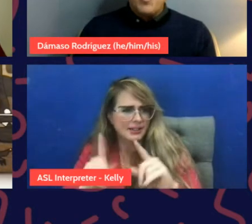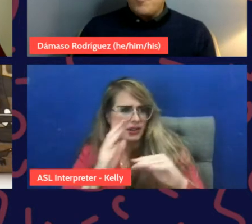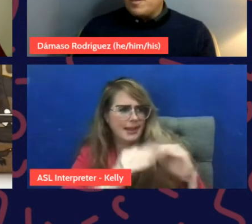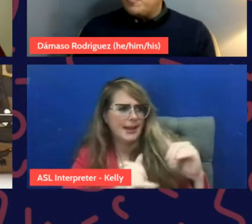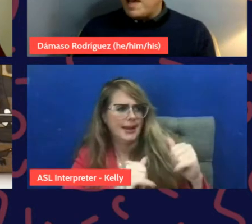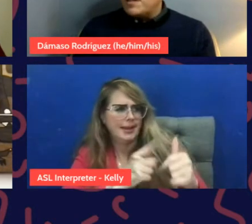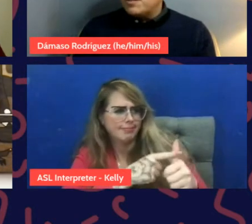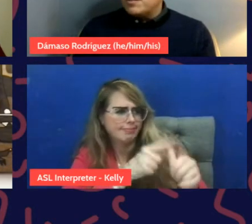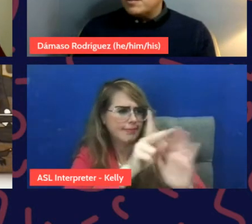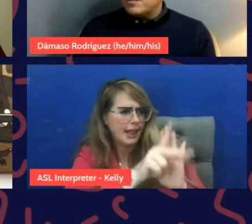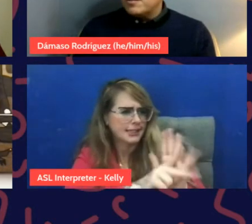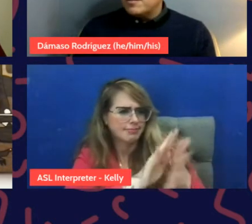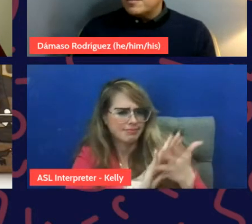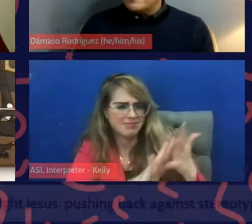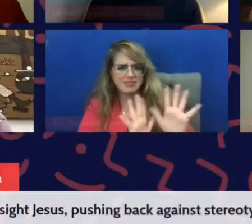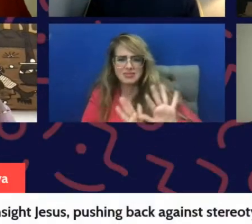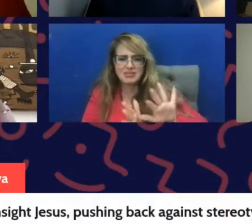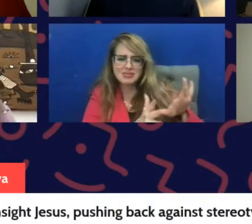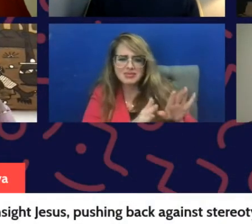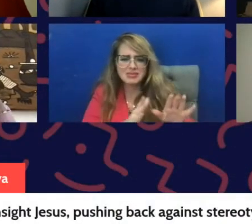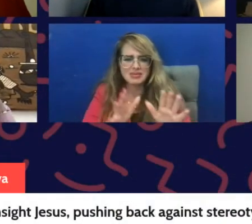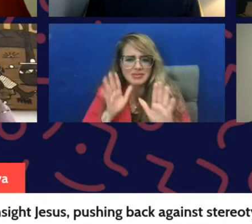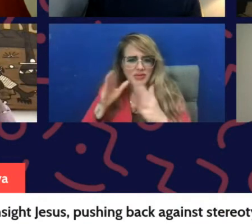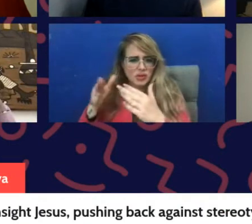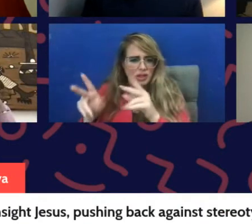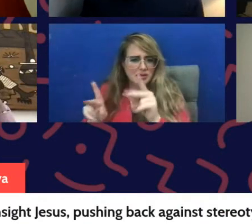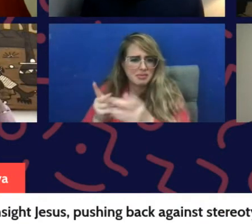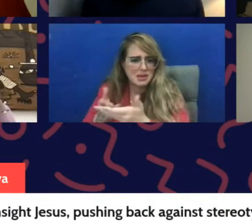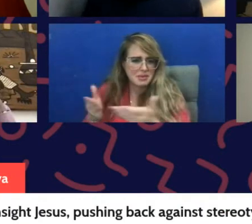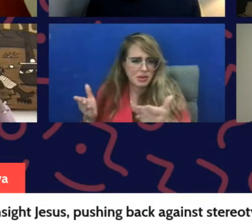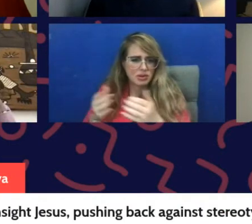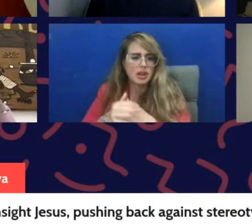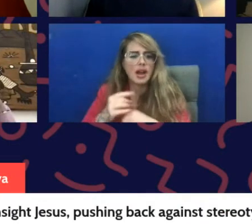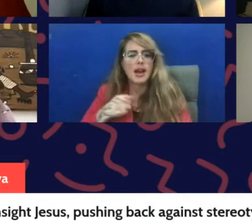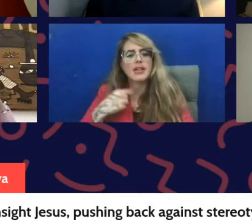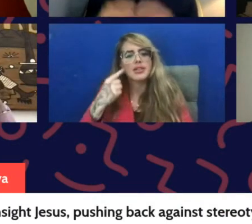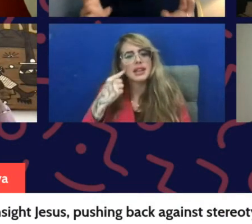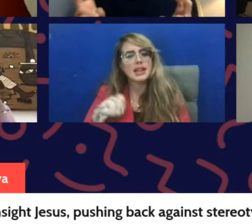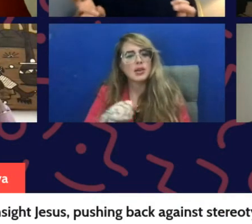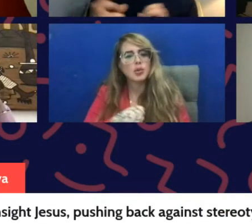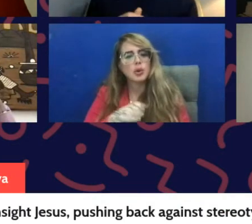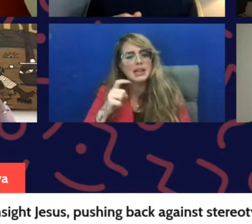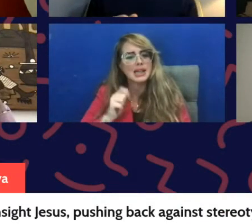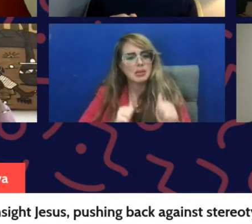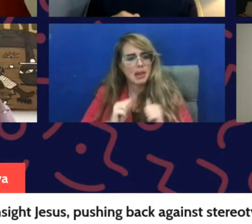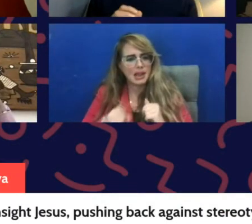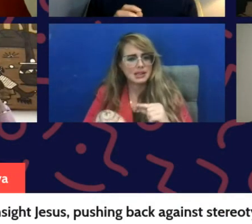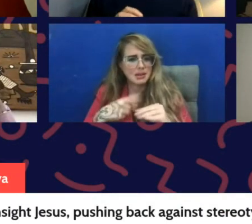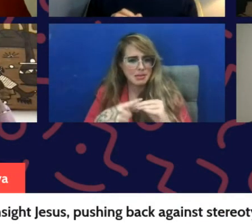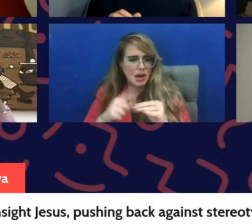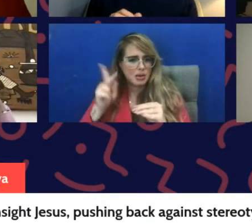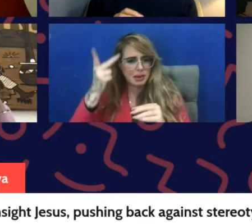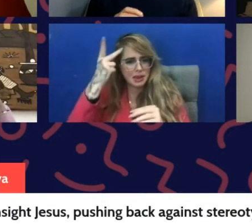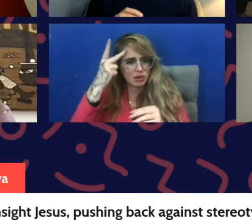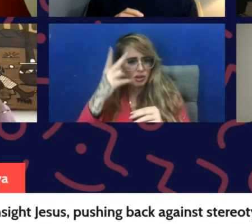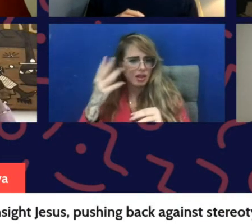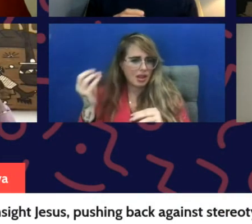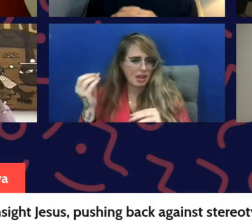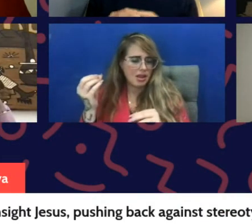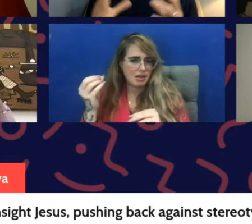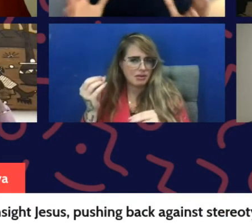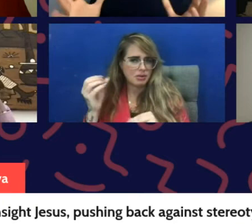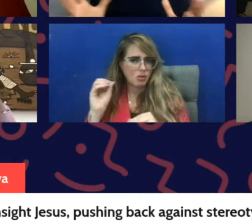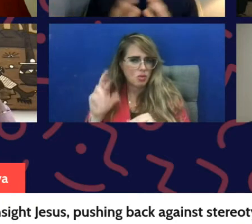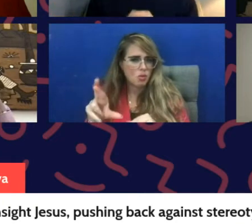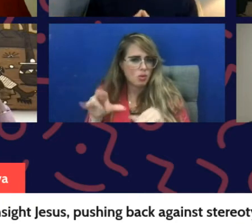And I'm wondering if that's, you know, I'm sure we need plays about the political and or, you